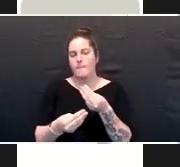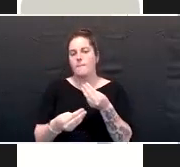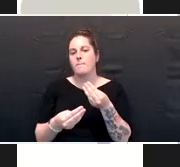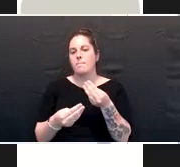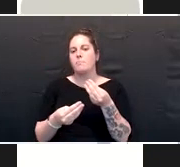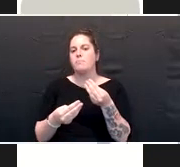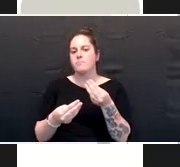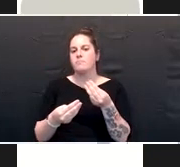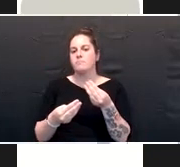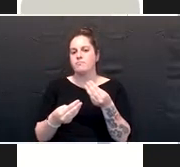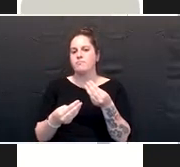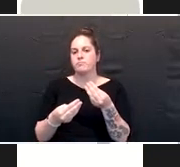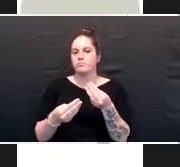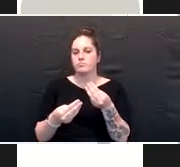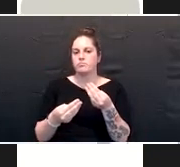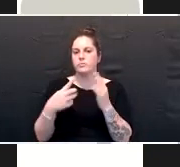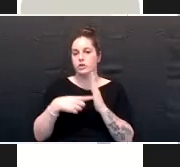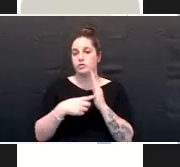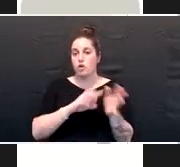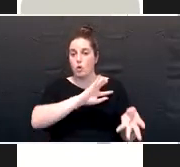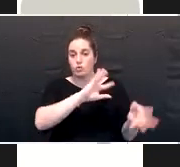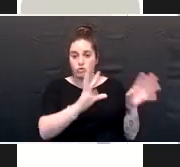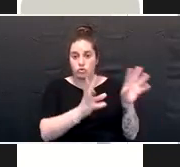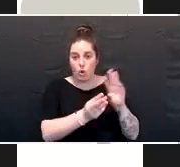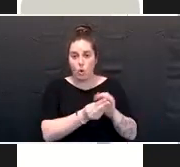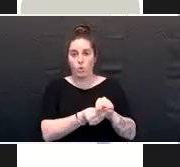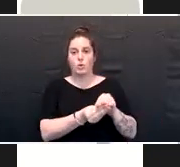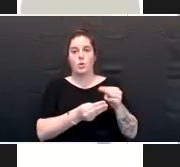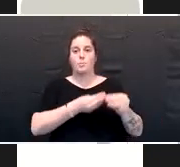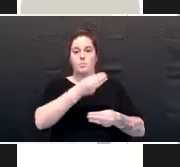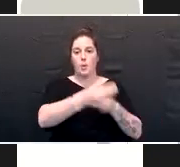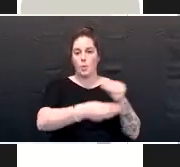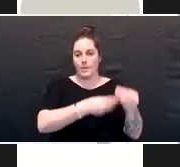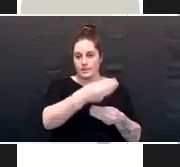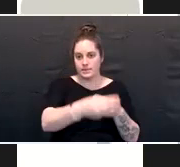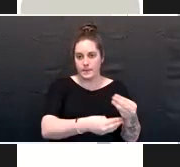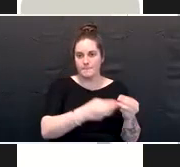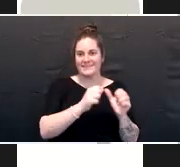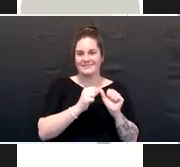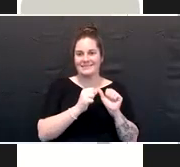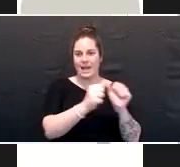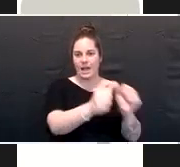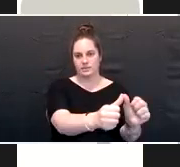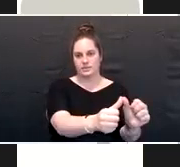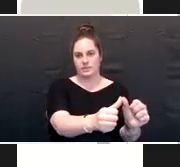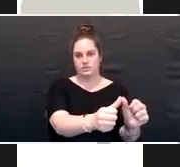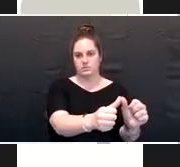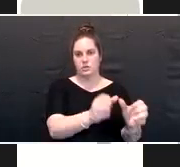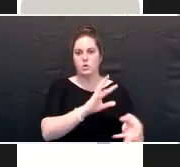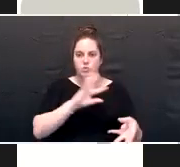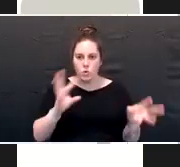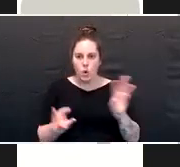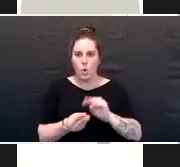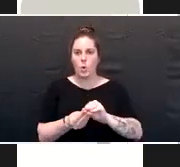is expressed in terms of the total momentum, which stays constant. The total